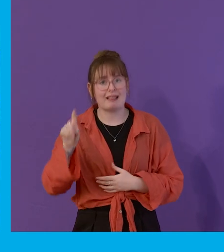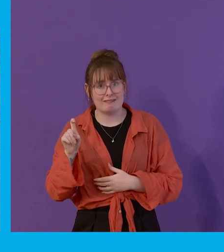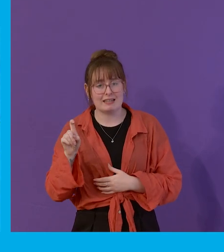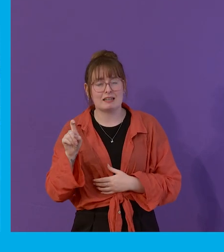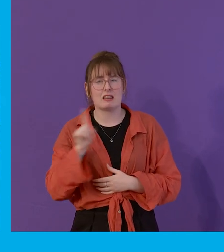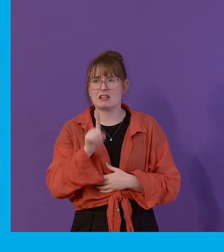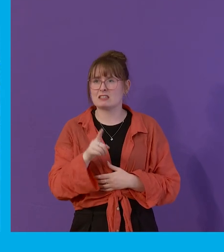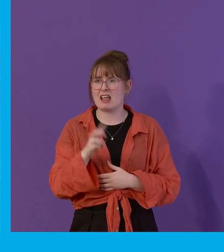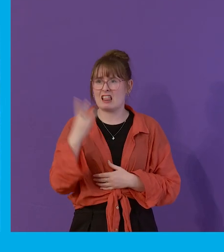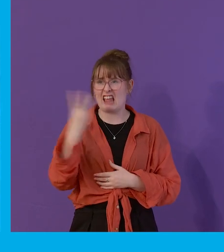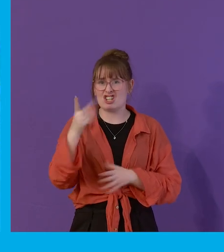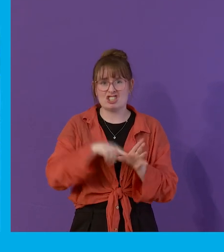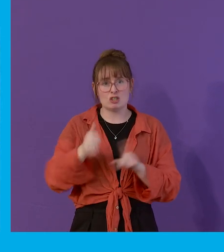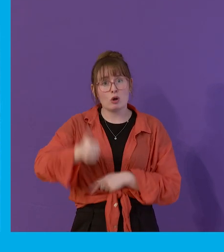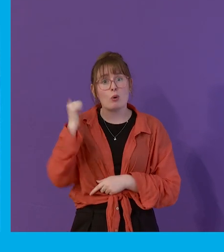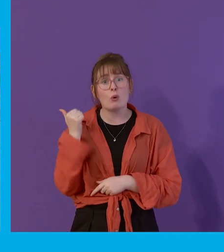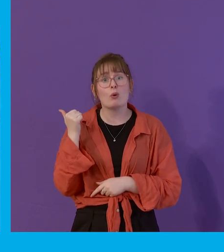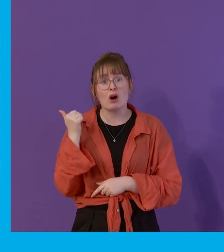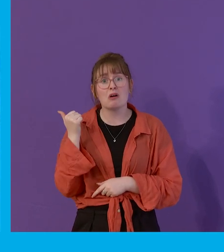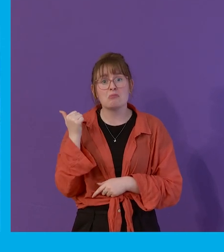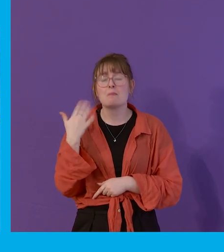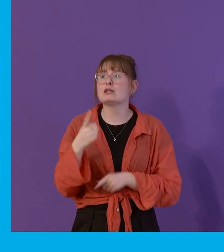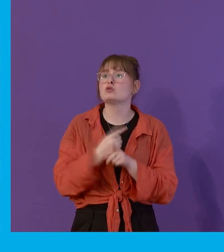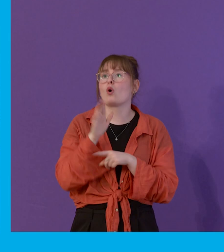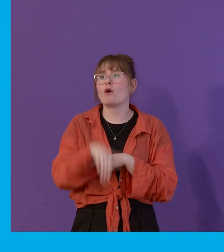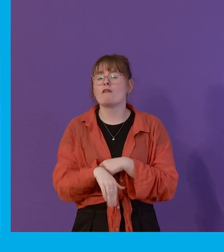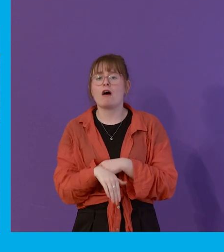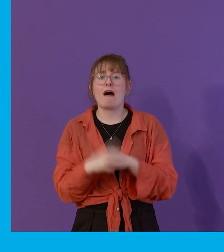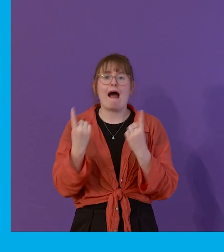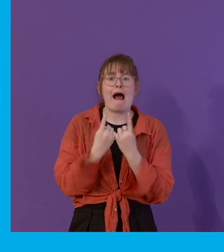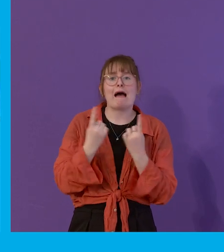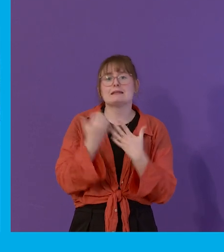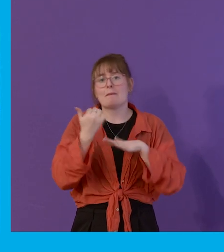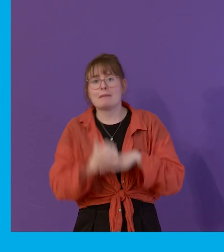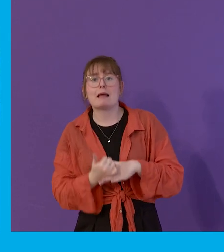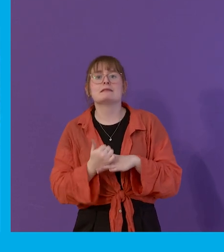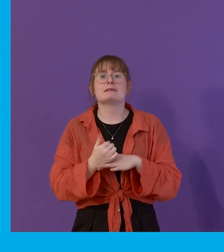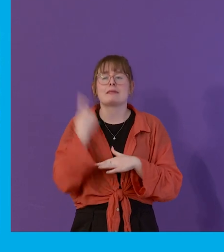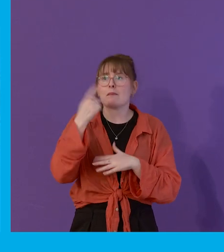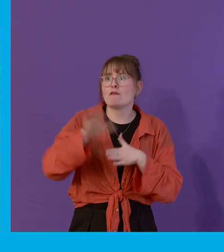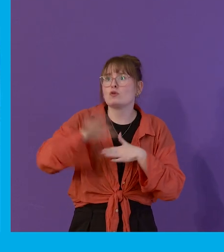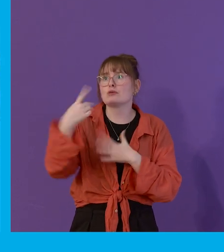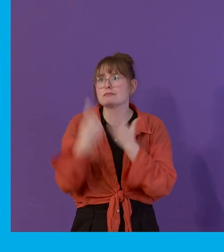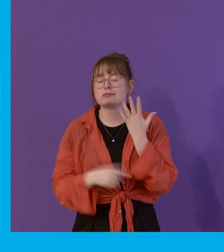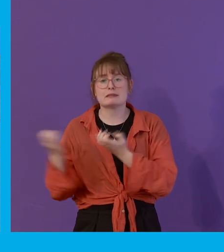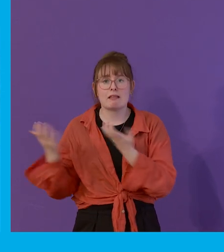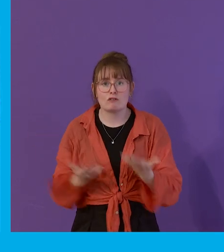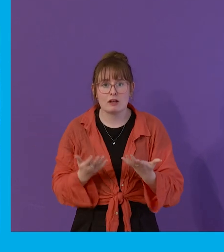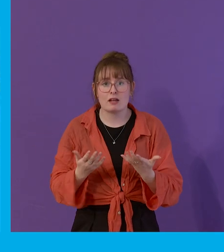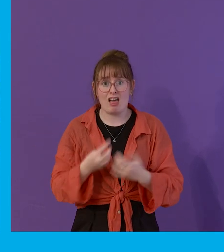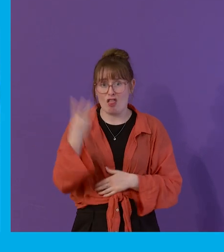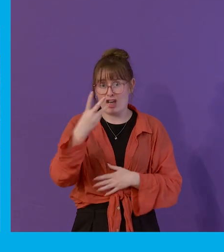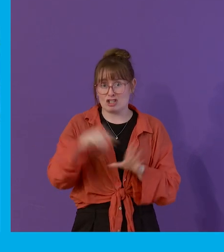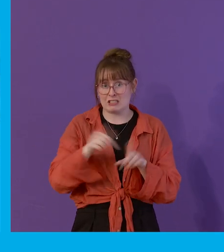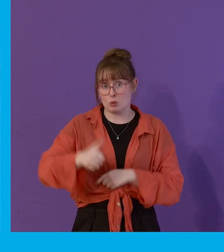Which, what's that, 13 years ago now, talked about asset-based upstream prevention approaches to public service delivery.